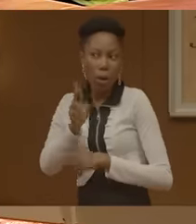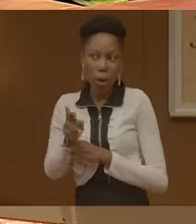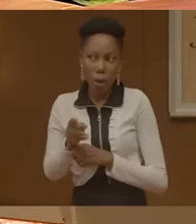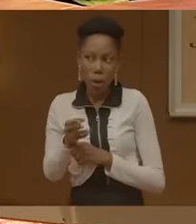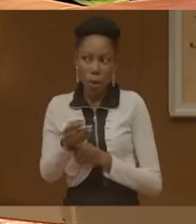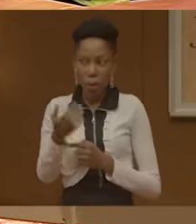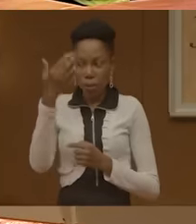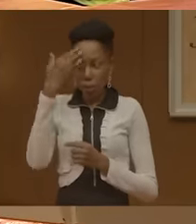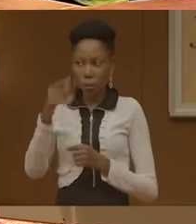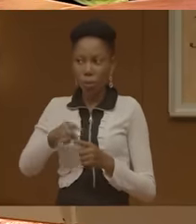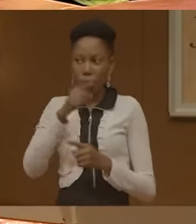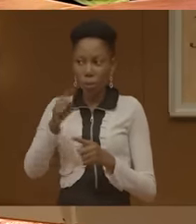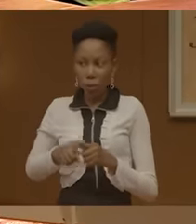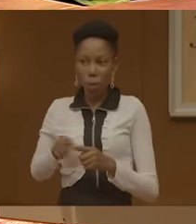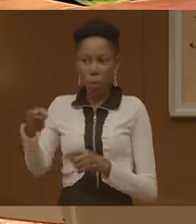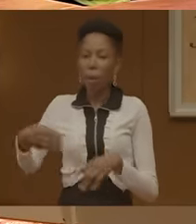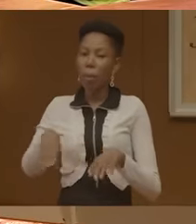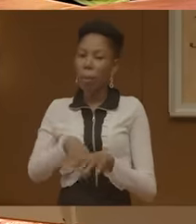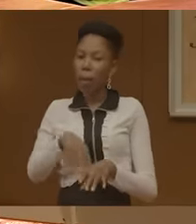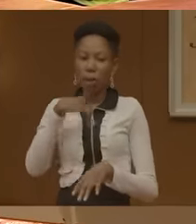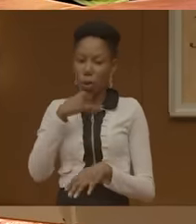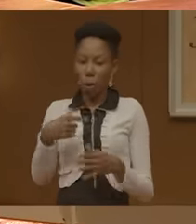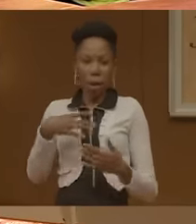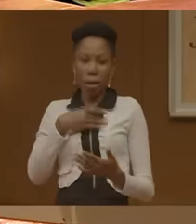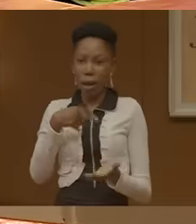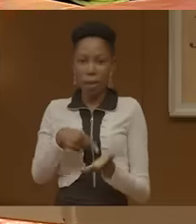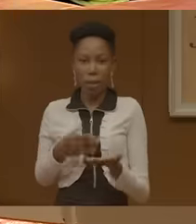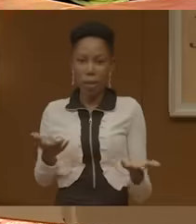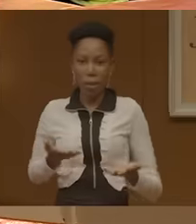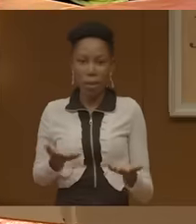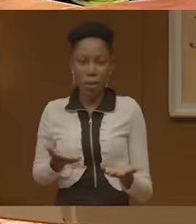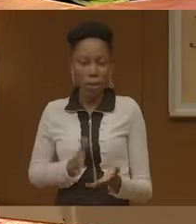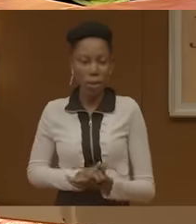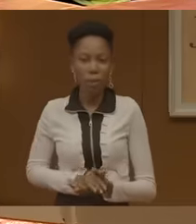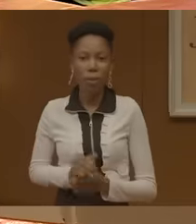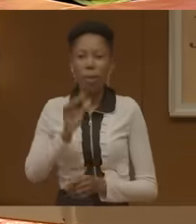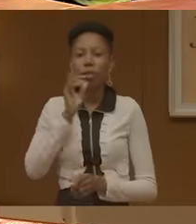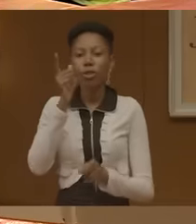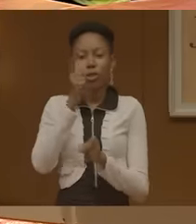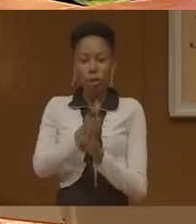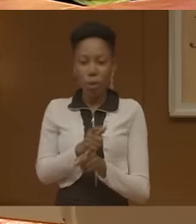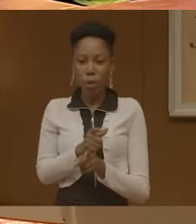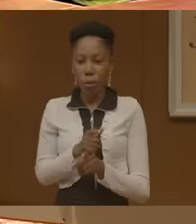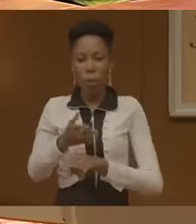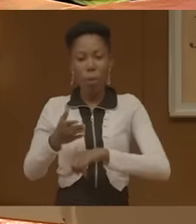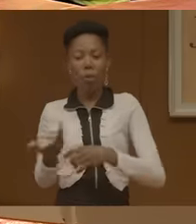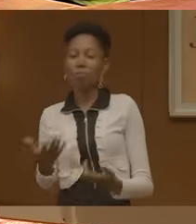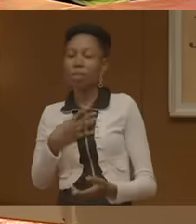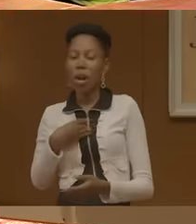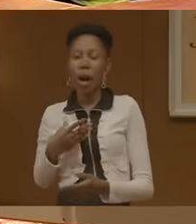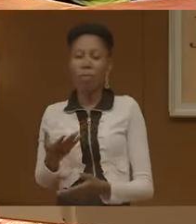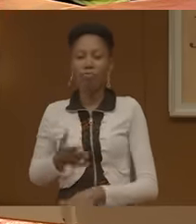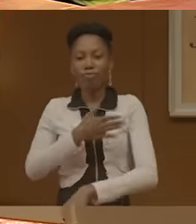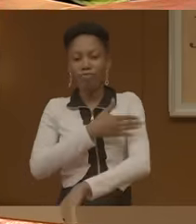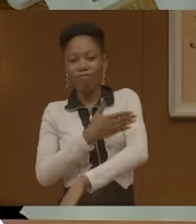our marriage is not like this. So it just get to sometimes just change to